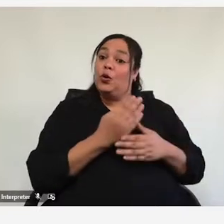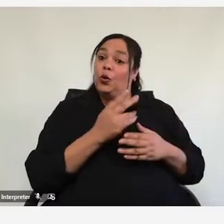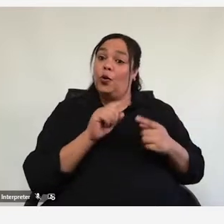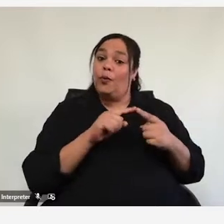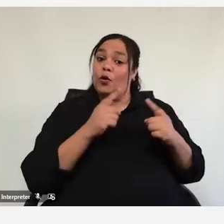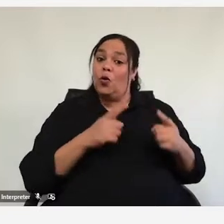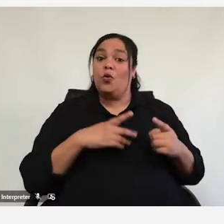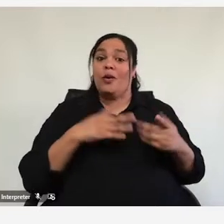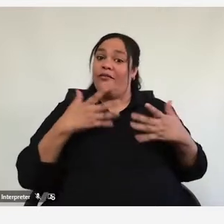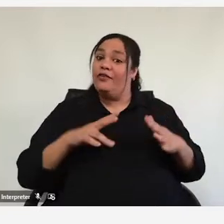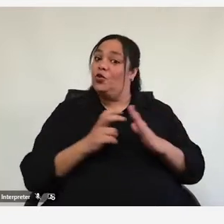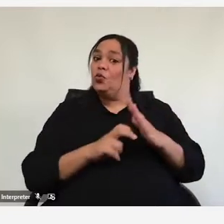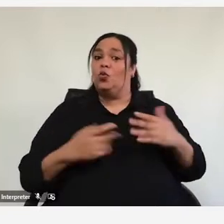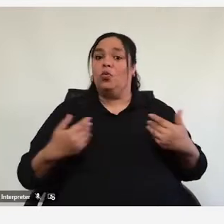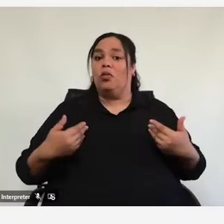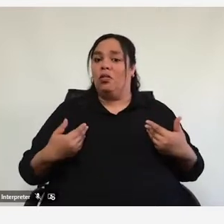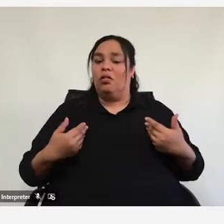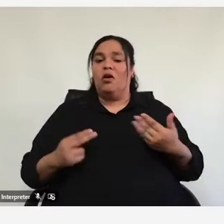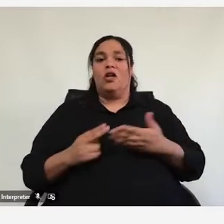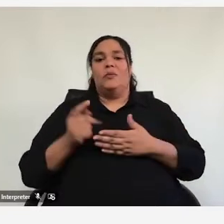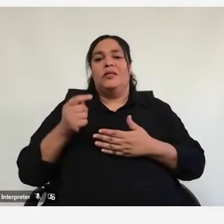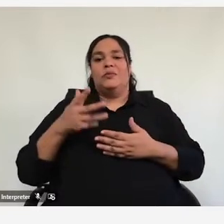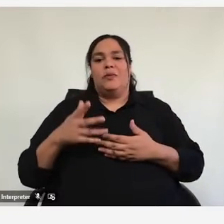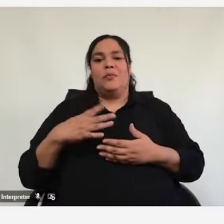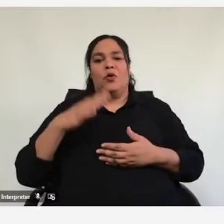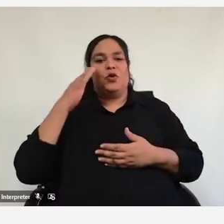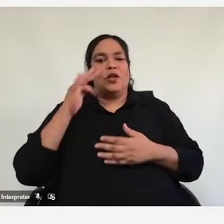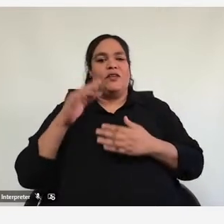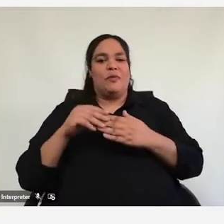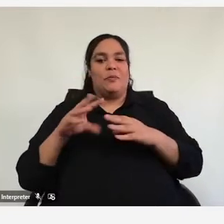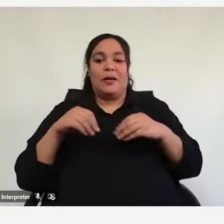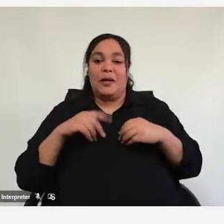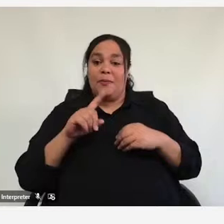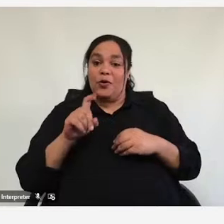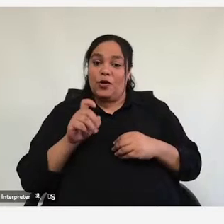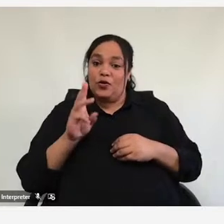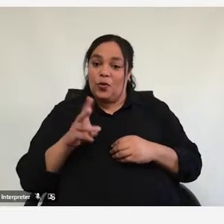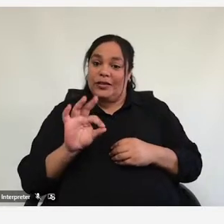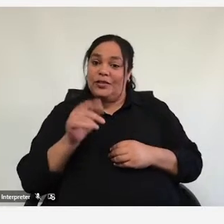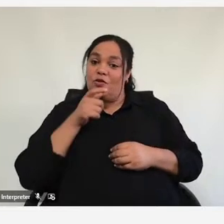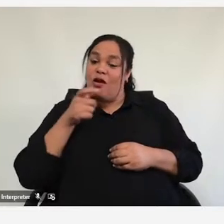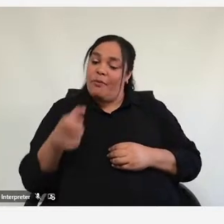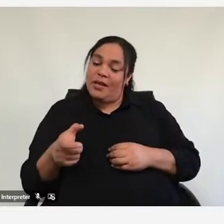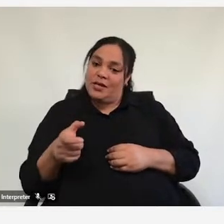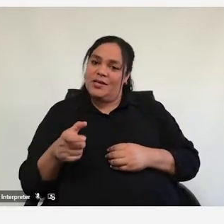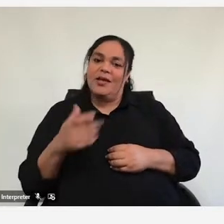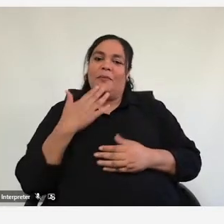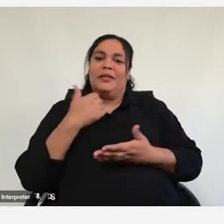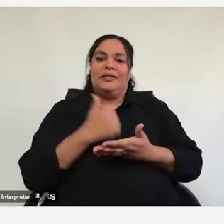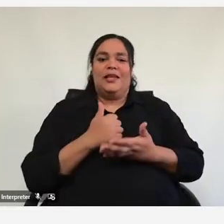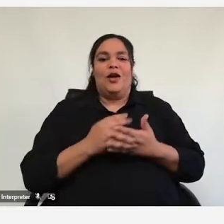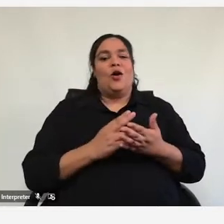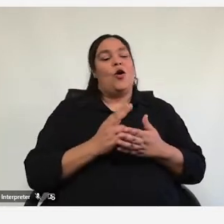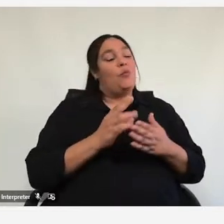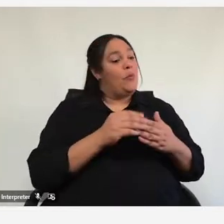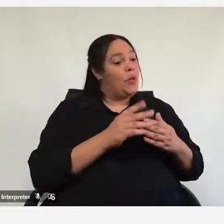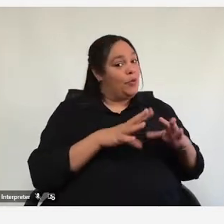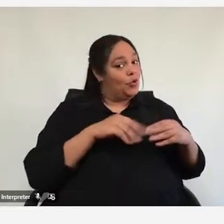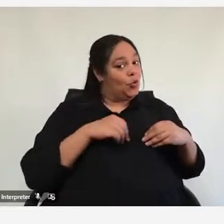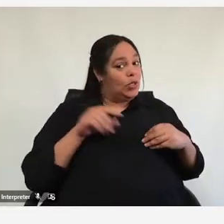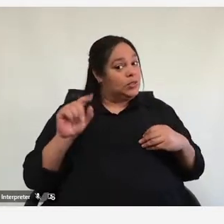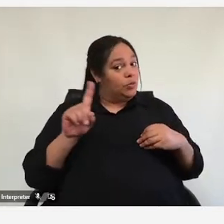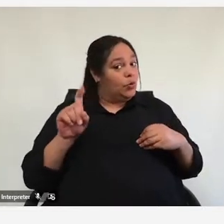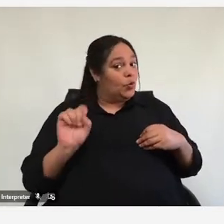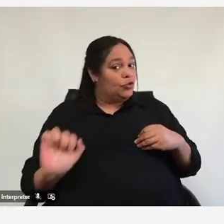because I've already ruled? Honourable Speaker, I'd just like to know if the member is prepared to take a question on that comment. Please take your seat. Honorable Nkondlo, are you prepared to